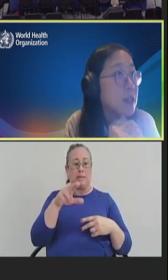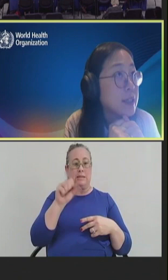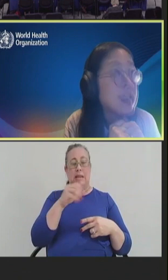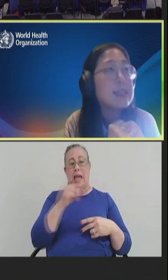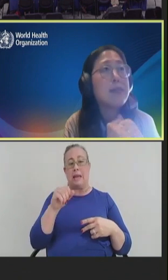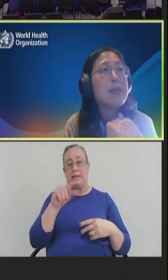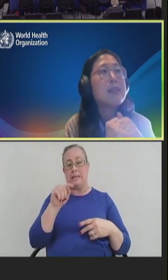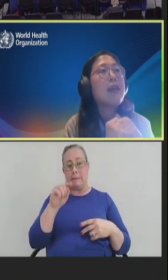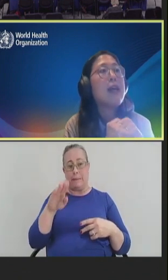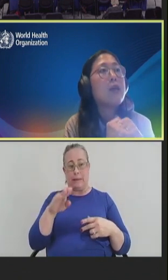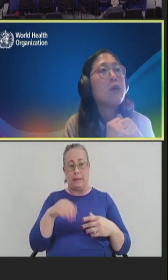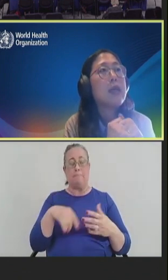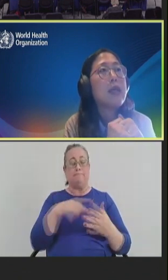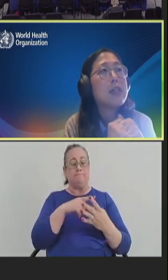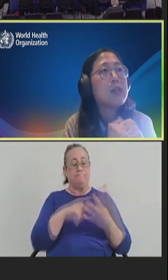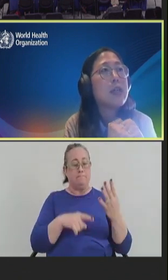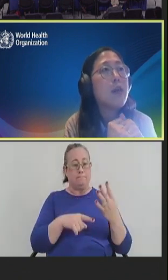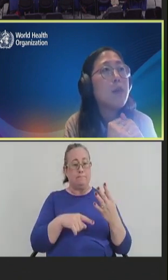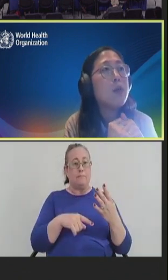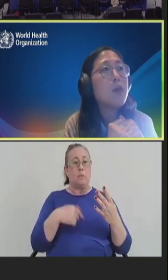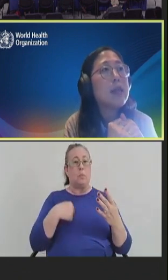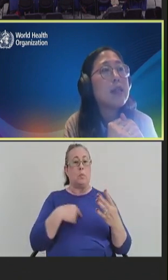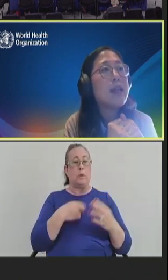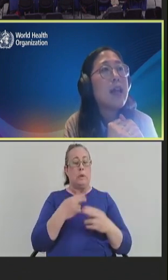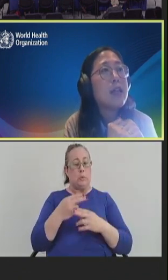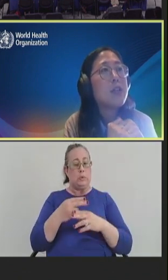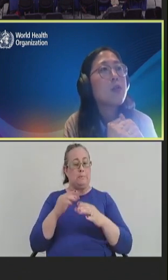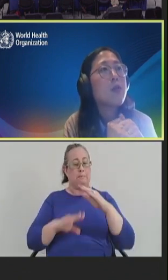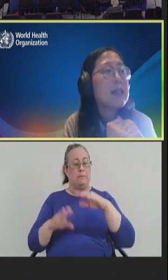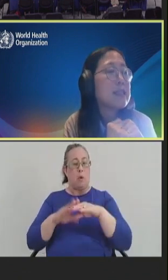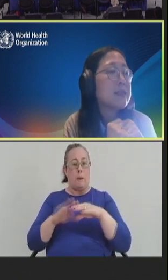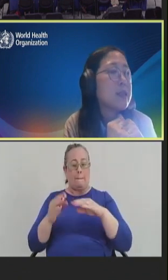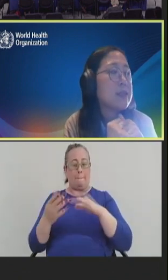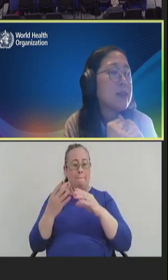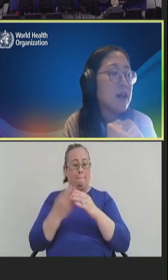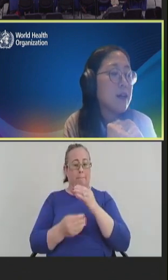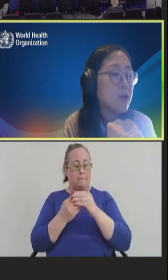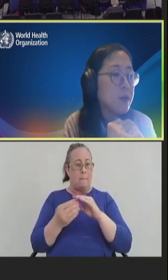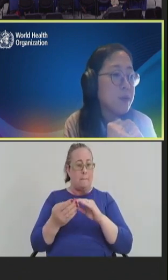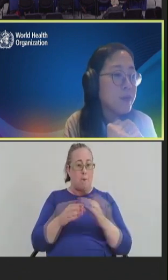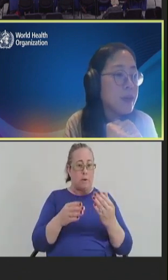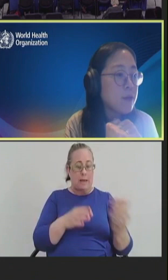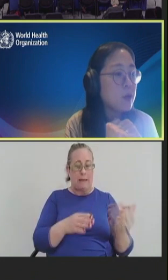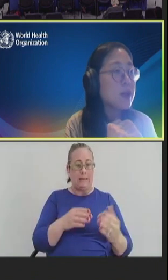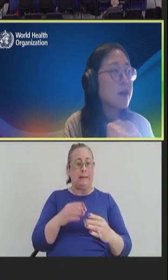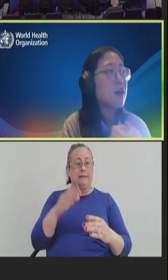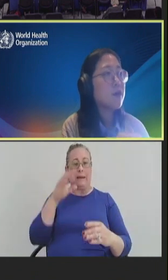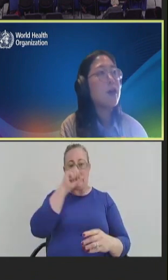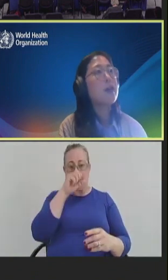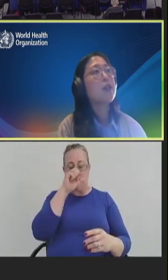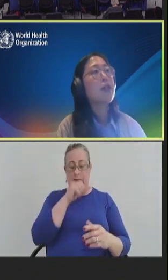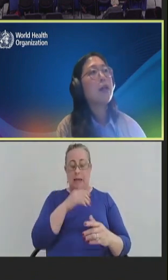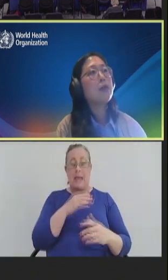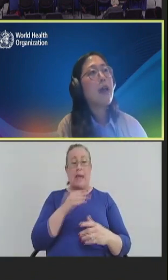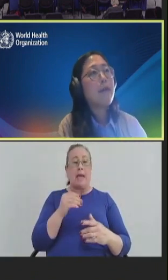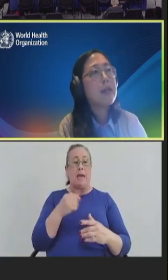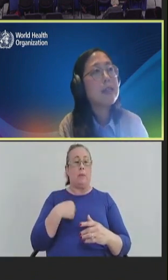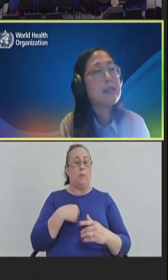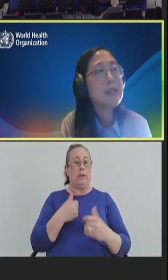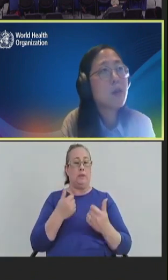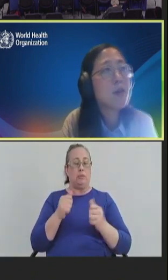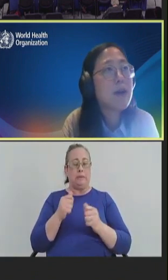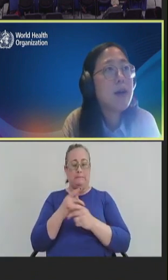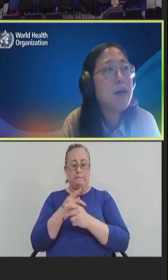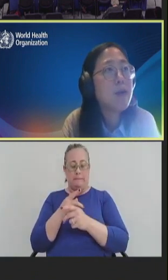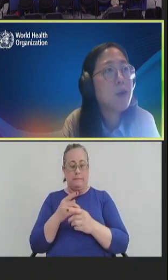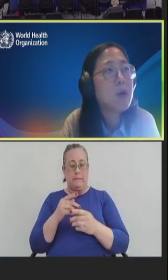disease mortality estimates, and we actually coupled with additional estimates for the coverage and also